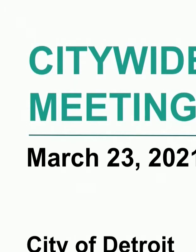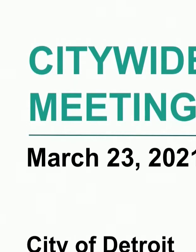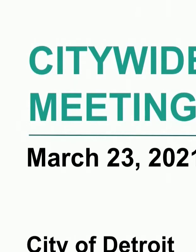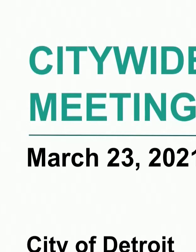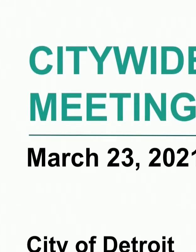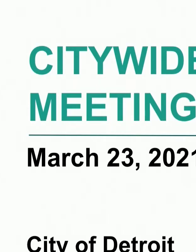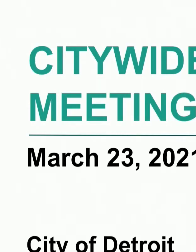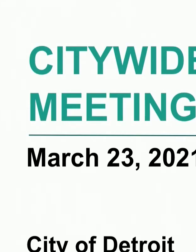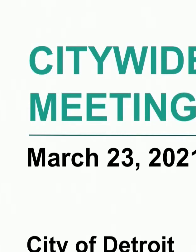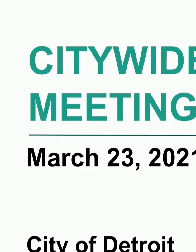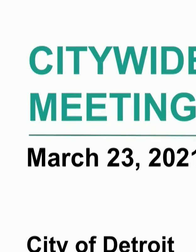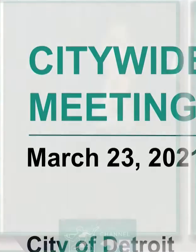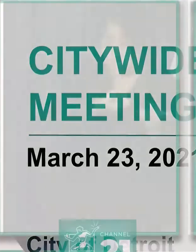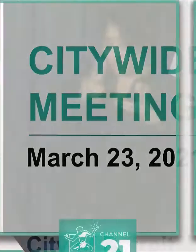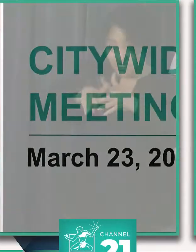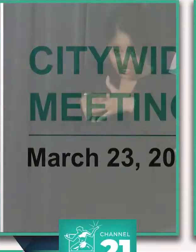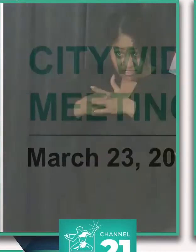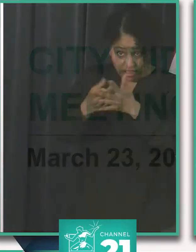All right, are we ready to start?